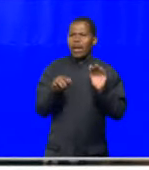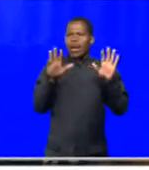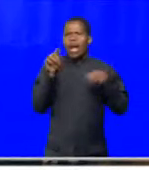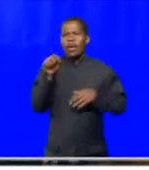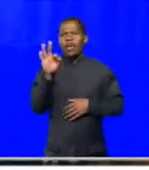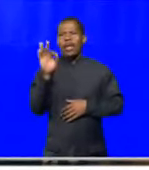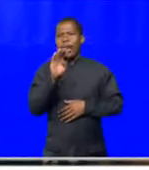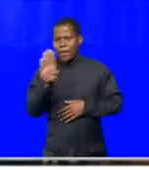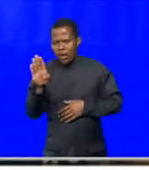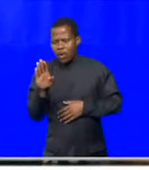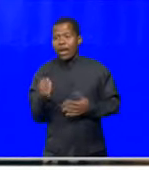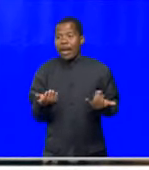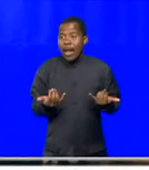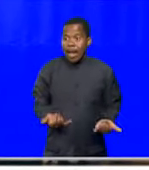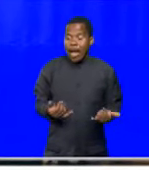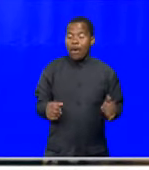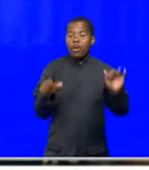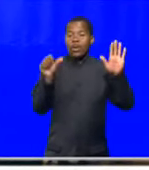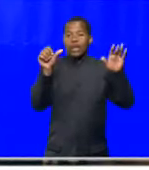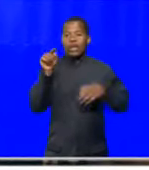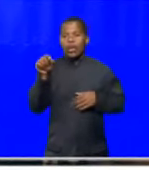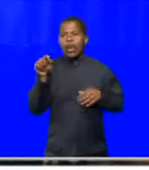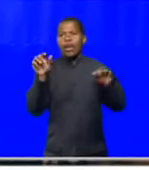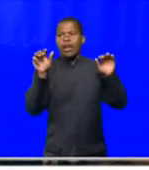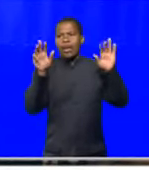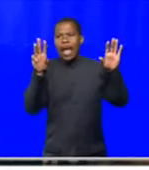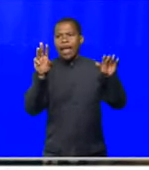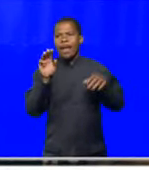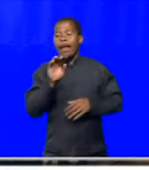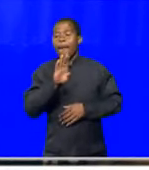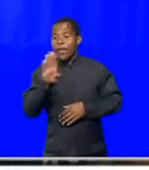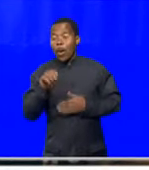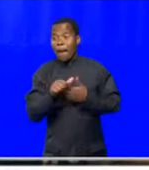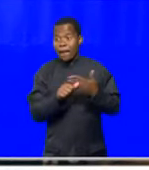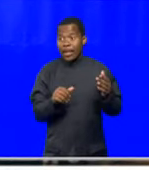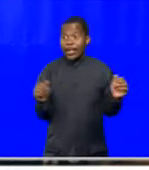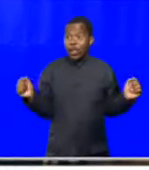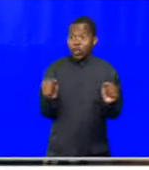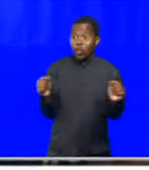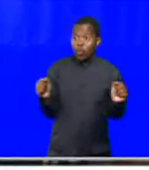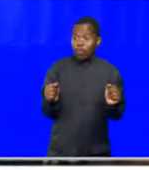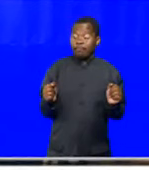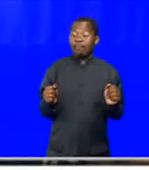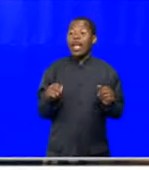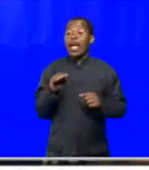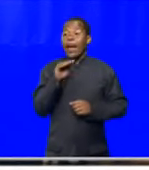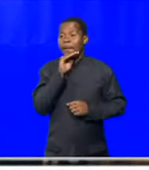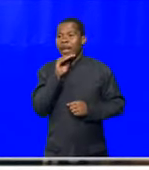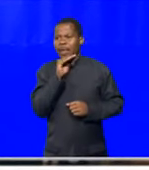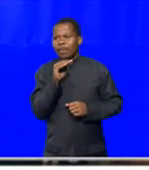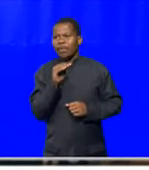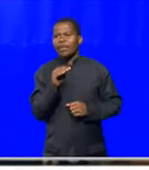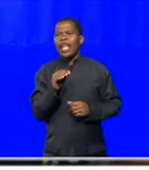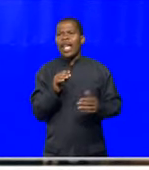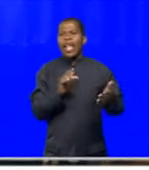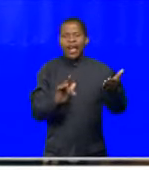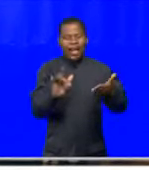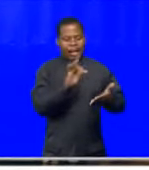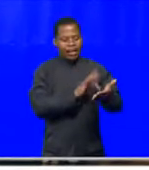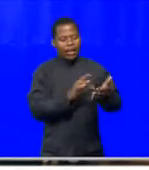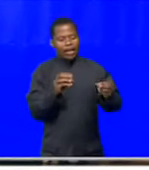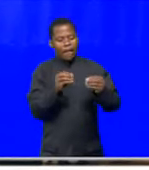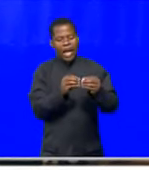April to 6.9 billion emalangeni in June. This decline is reflected in the May-June Central Bank